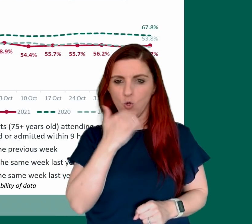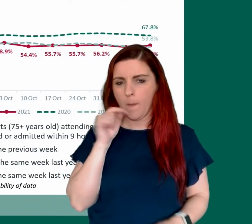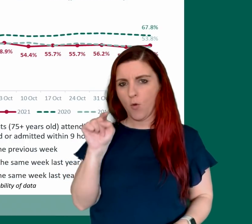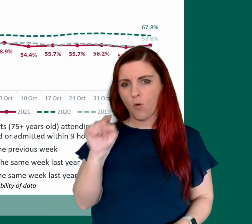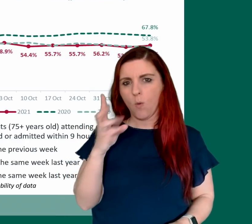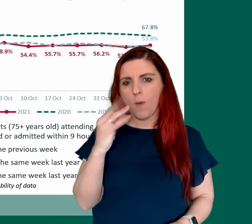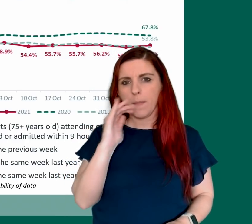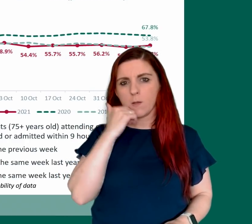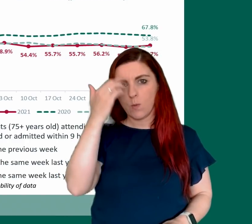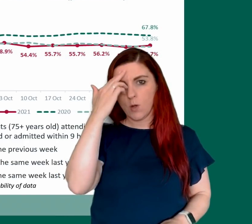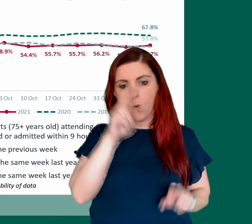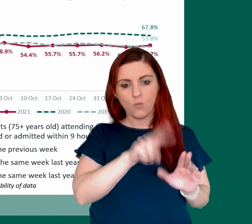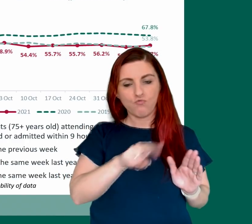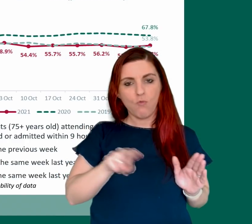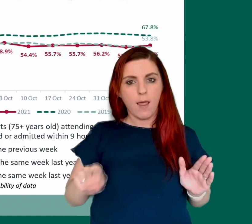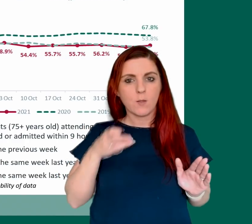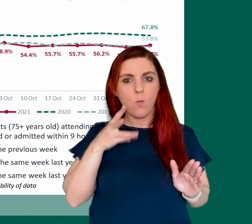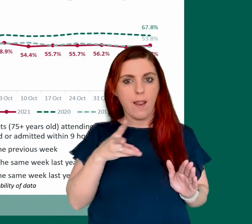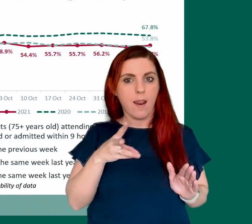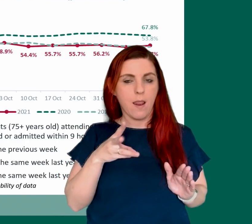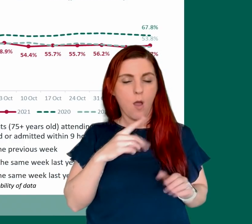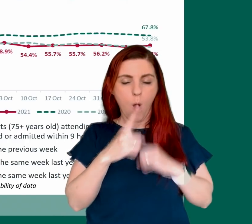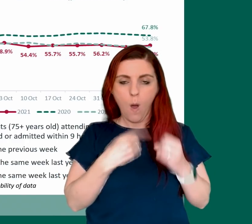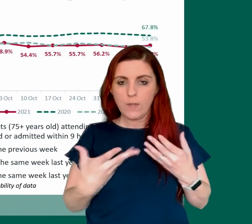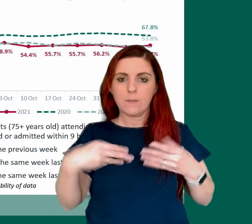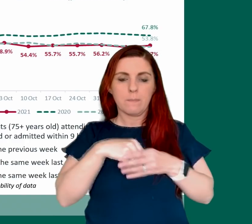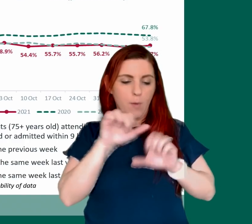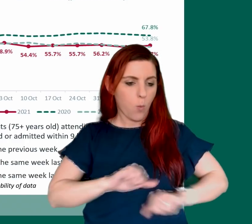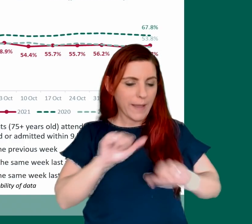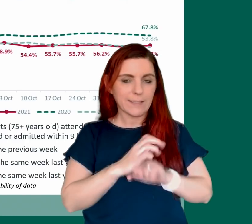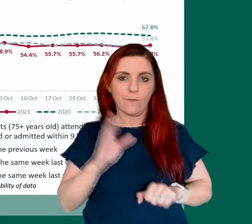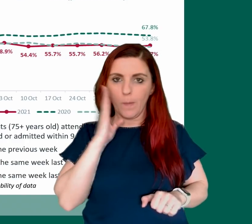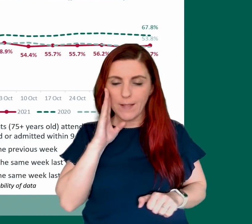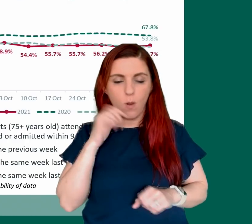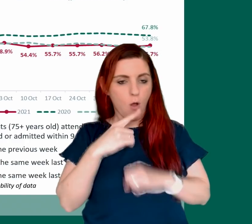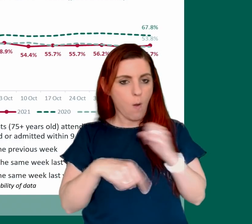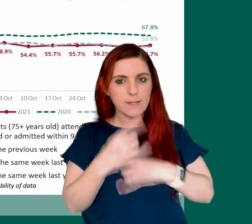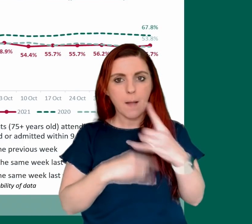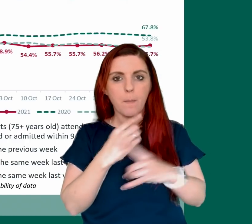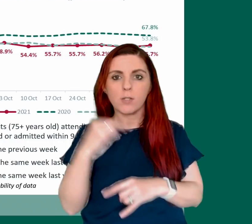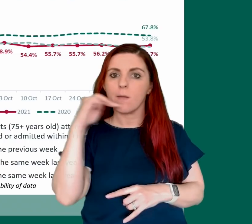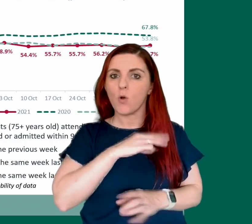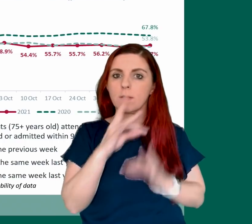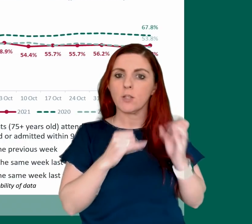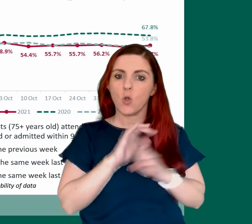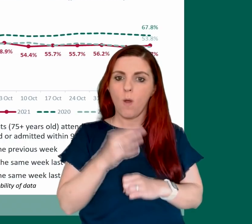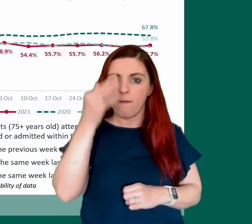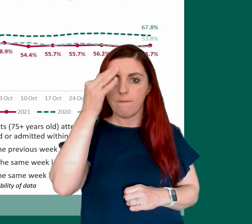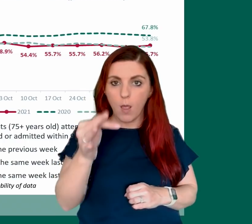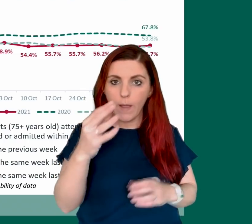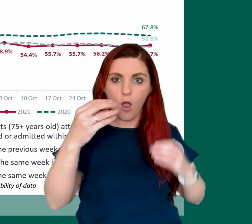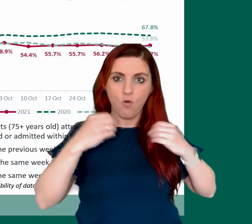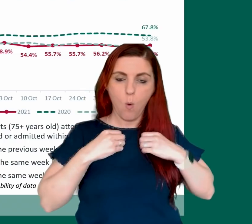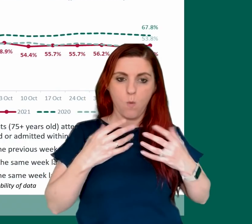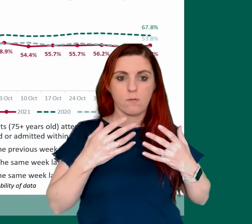know that trolleys will be a feature of our health system. The important thing for us is to ensure that we are adhering to enhanced